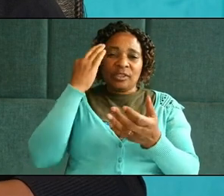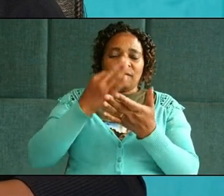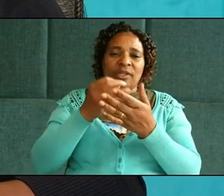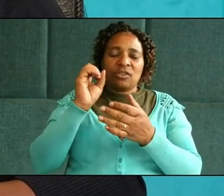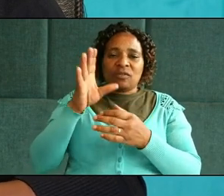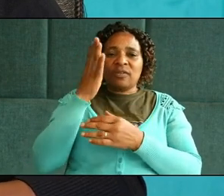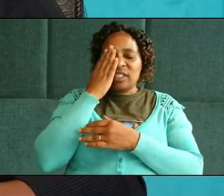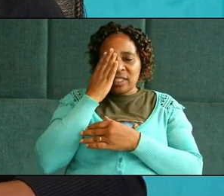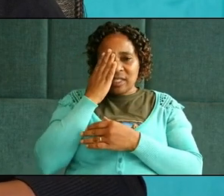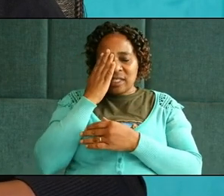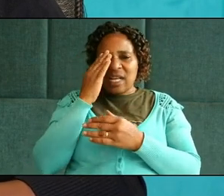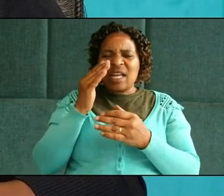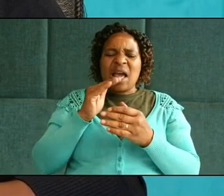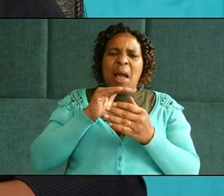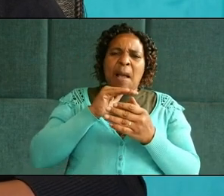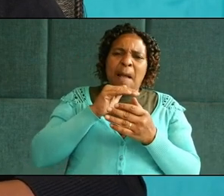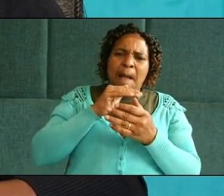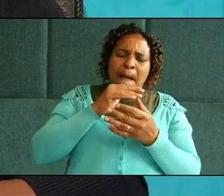of Israel